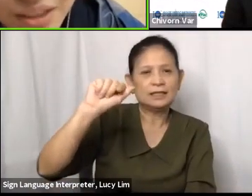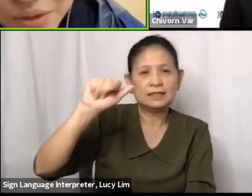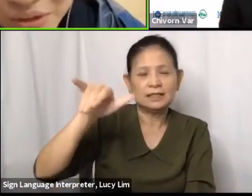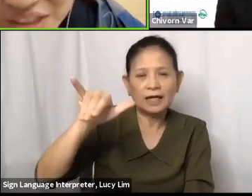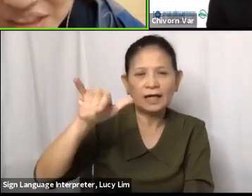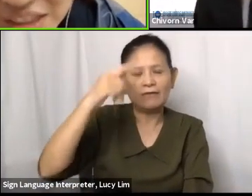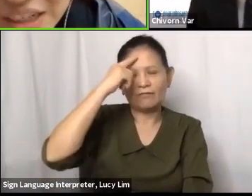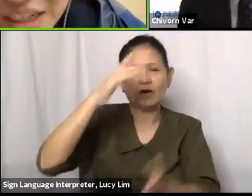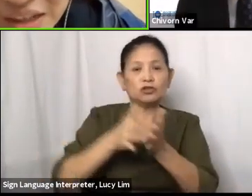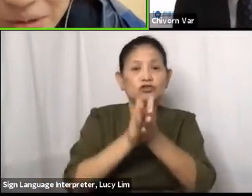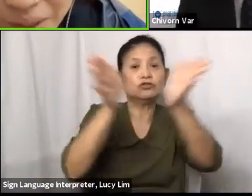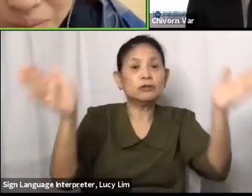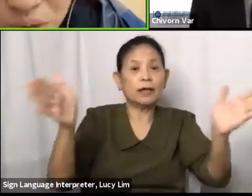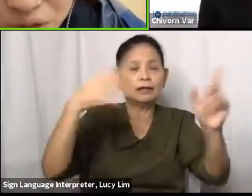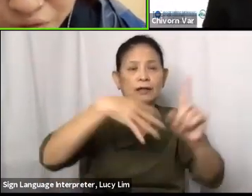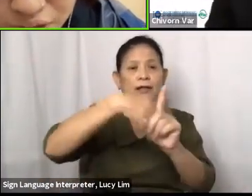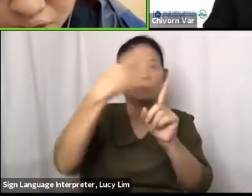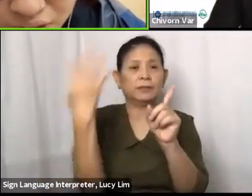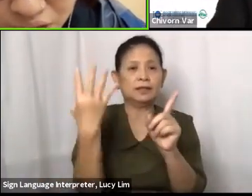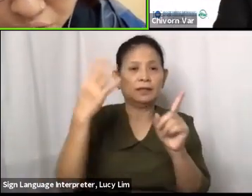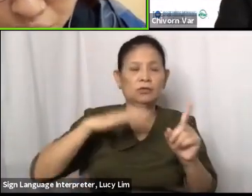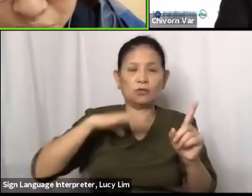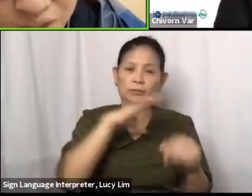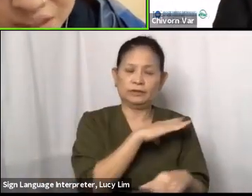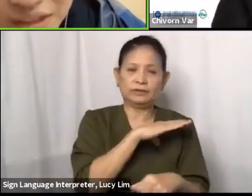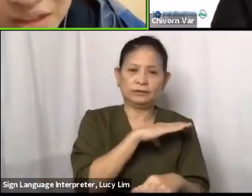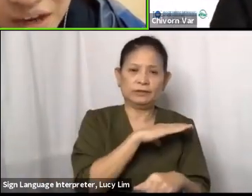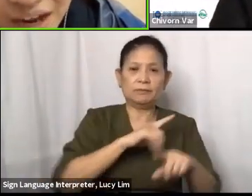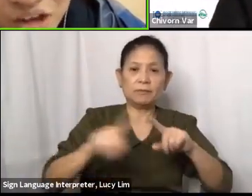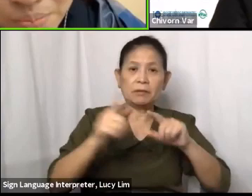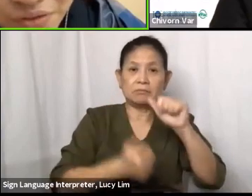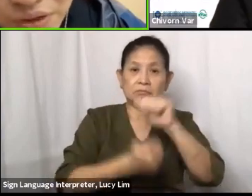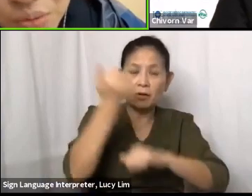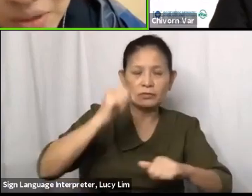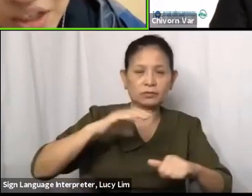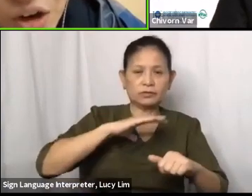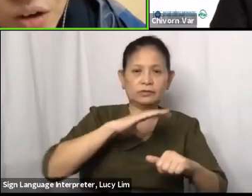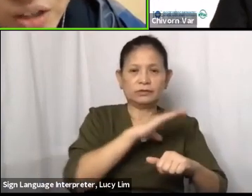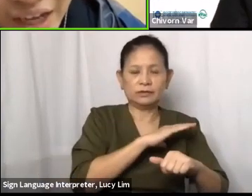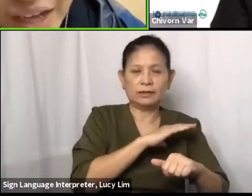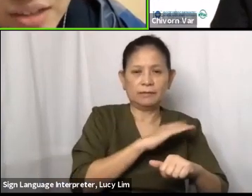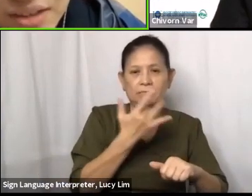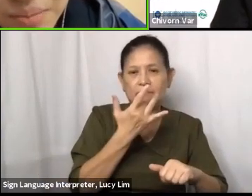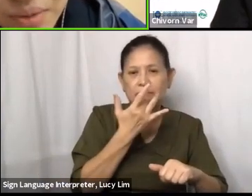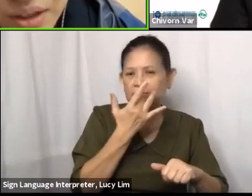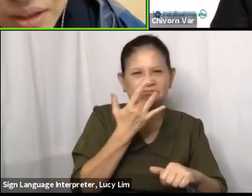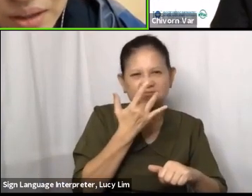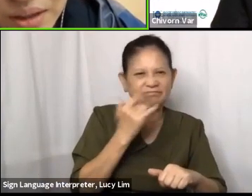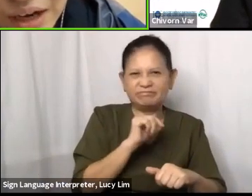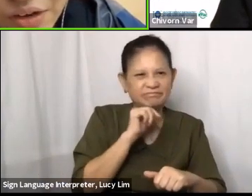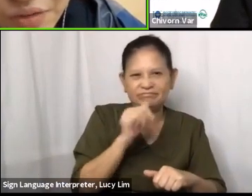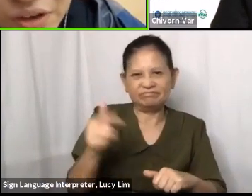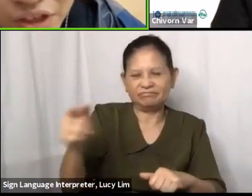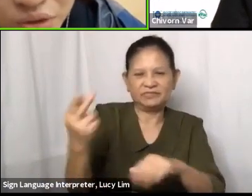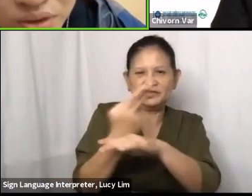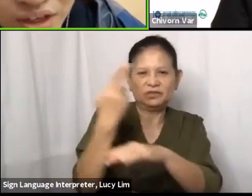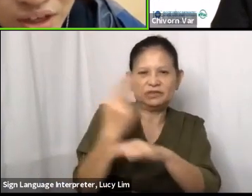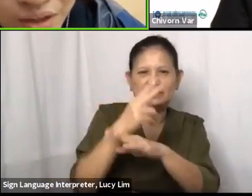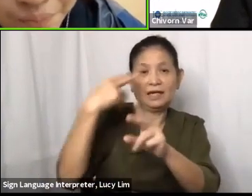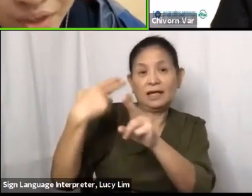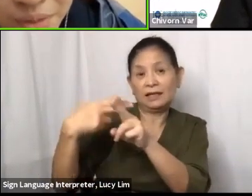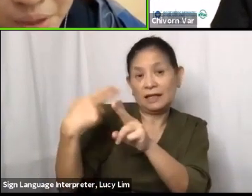LGBT community, but most of our community are not prefer to be called that. However, we